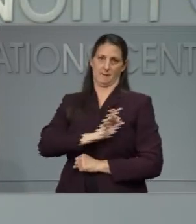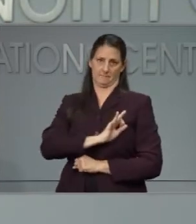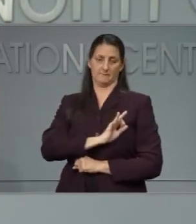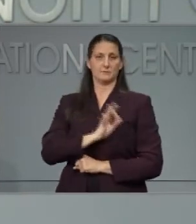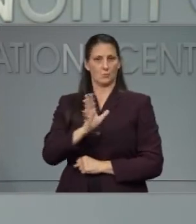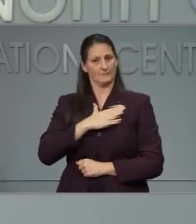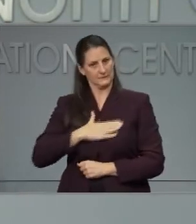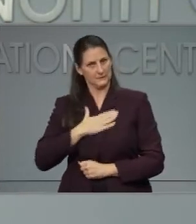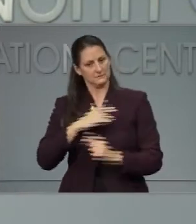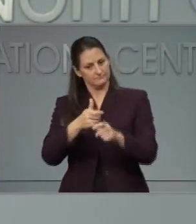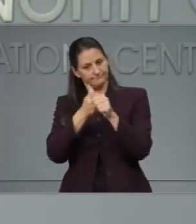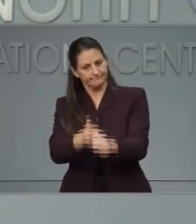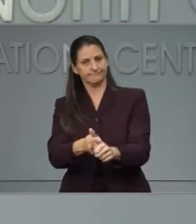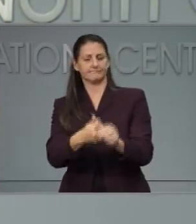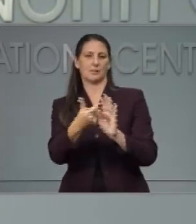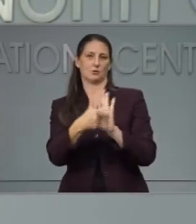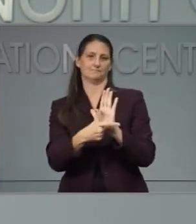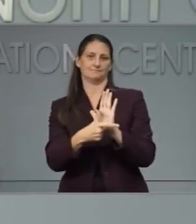Next question, please.